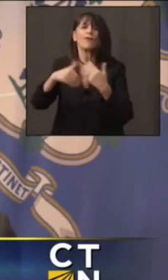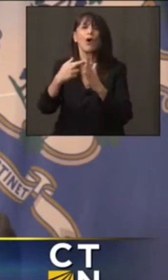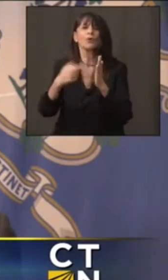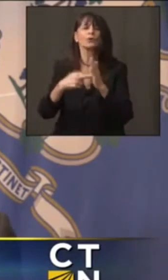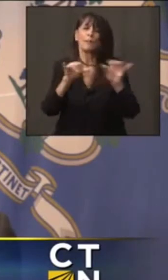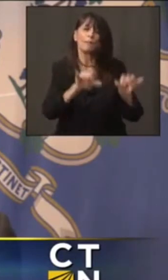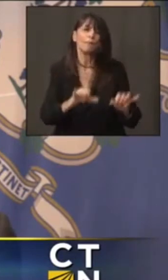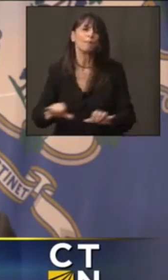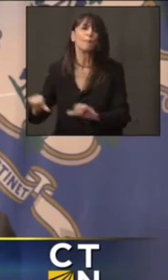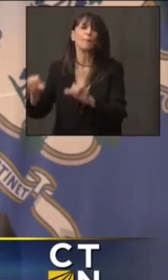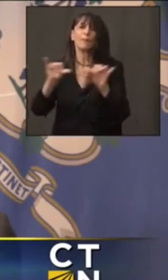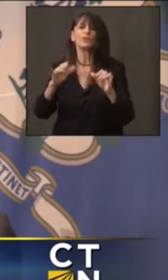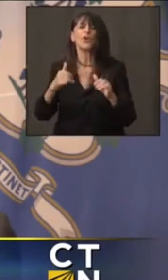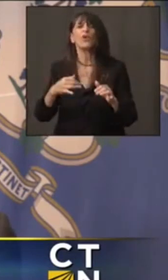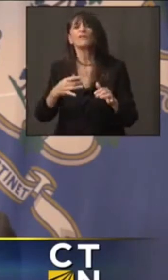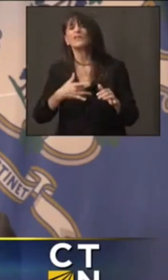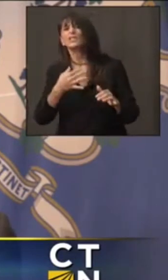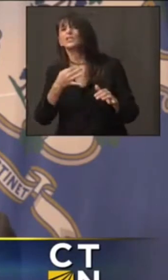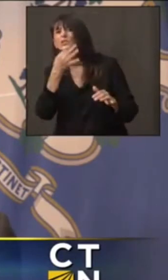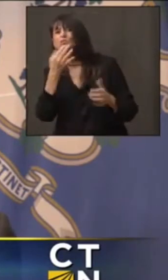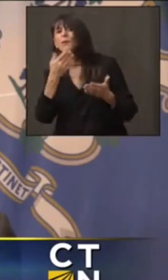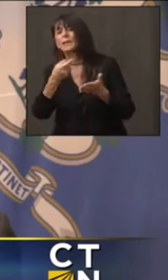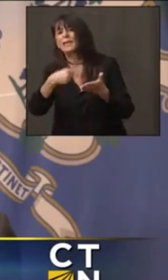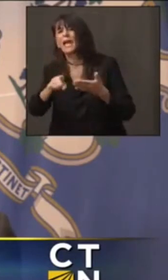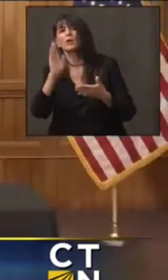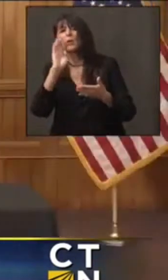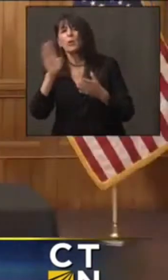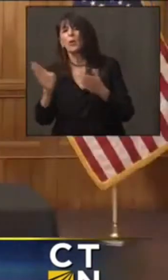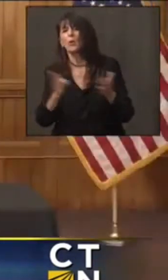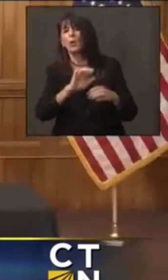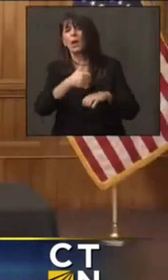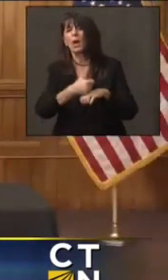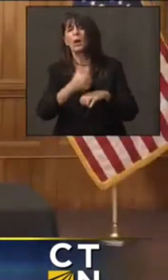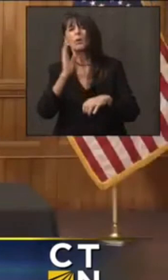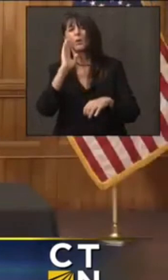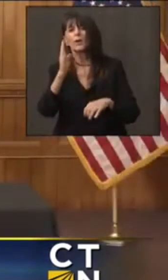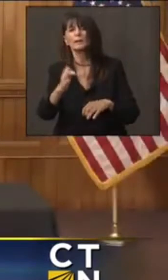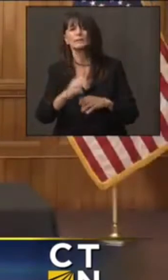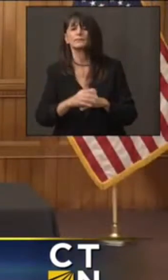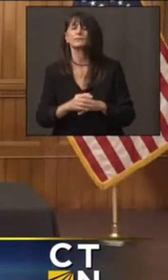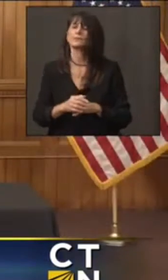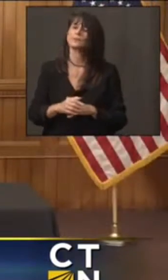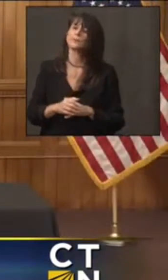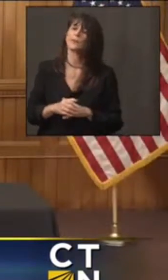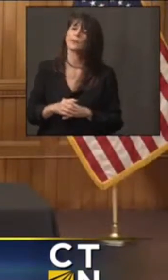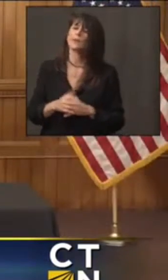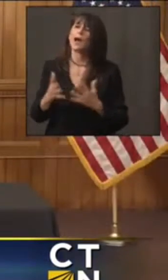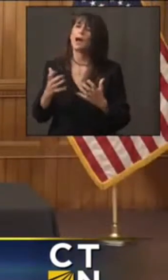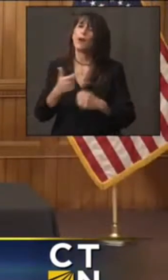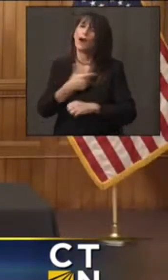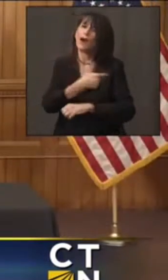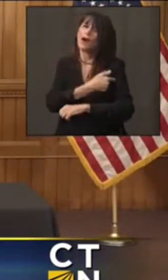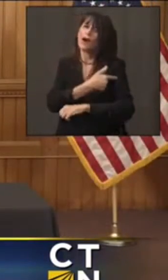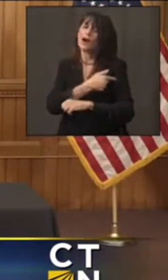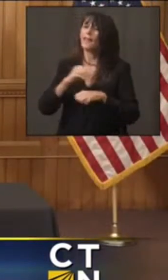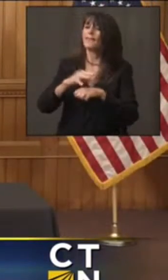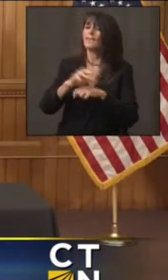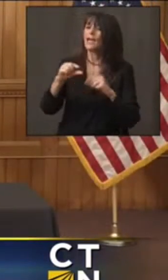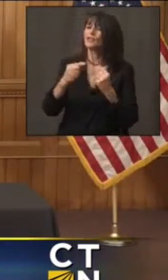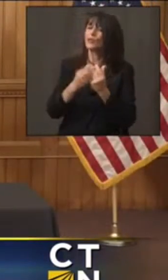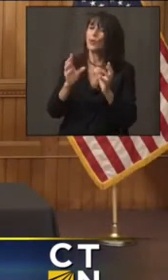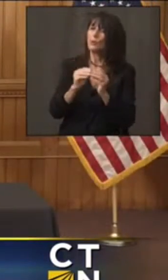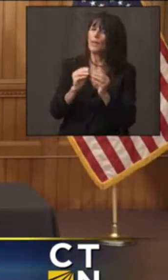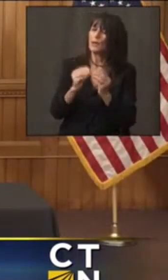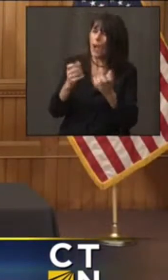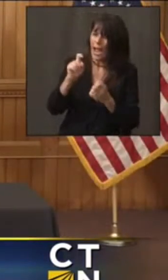week. Okay, thank you. And Dr. Gifford, I also wanted to ask about the Vaccine Advisory Group's meeting tonight. Will